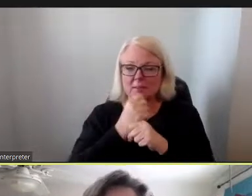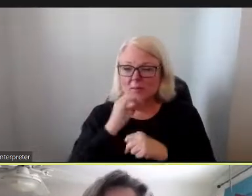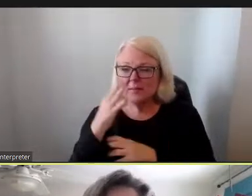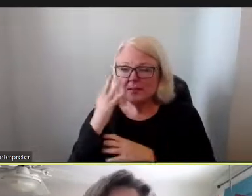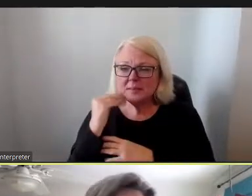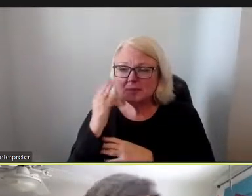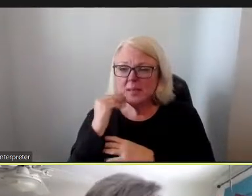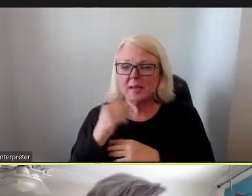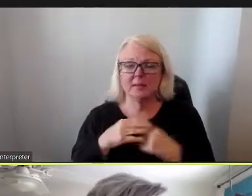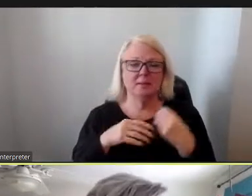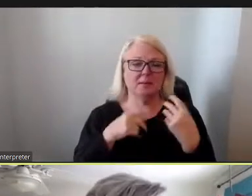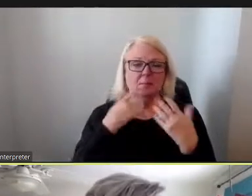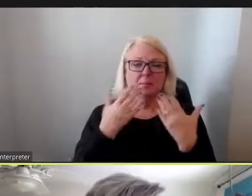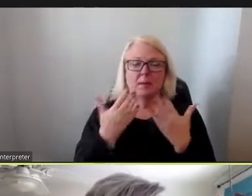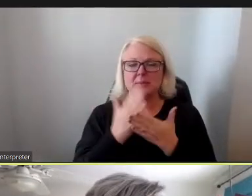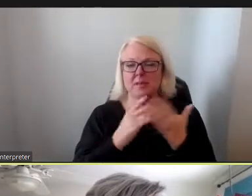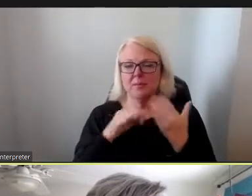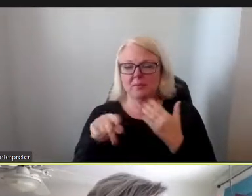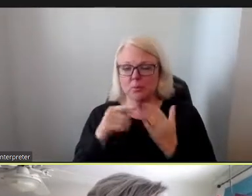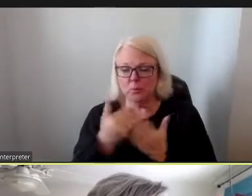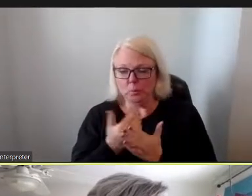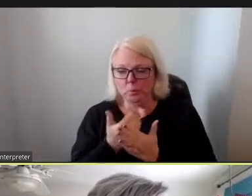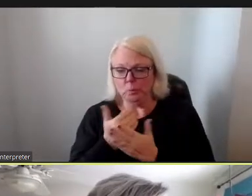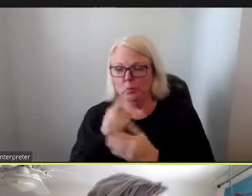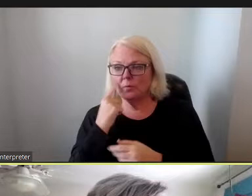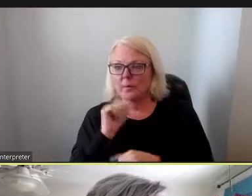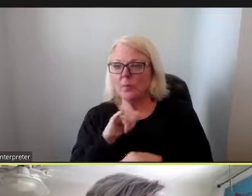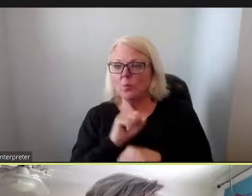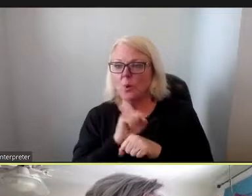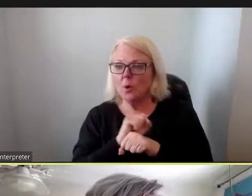those of us who are maybe more new to the work.